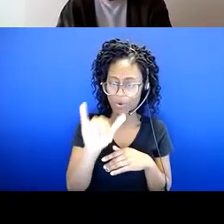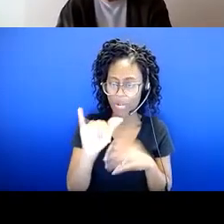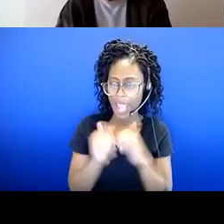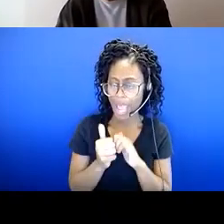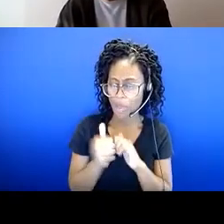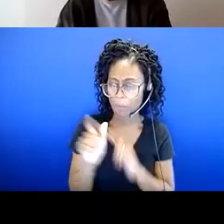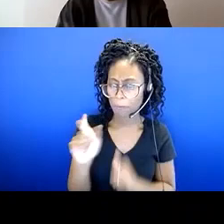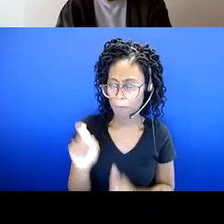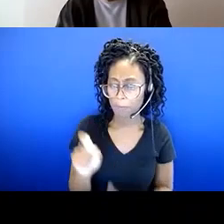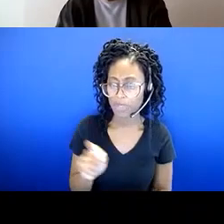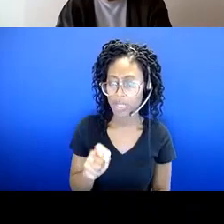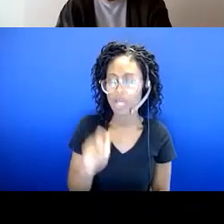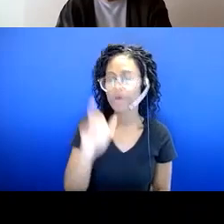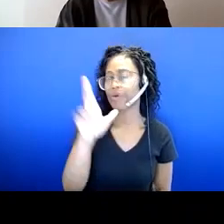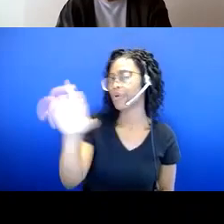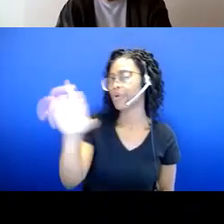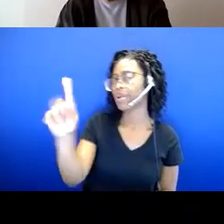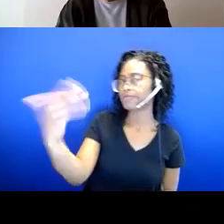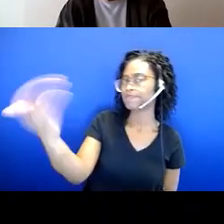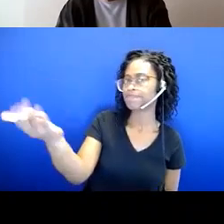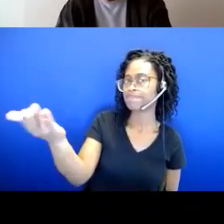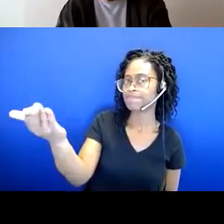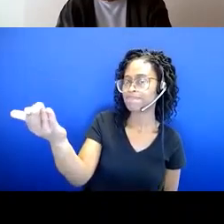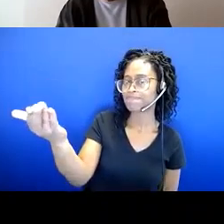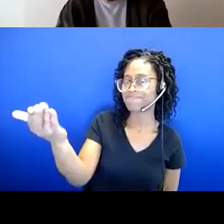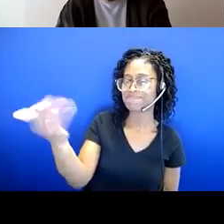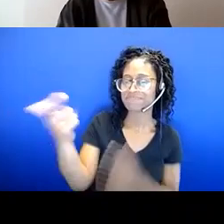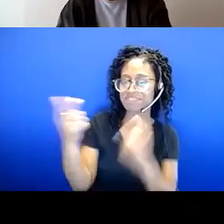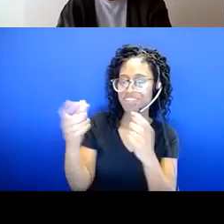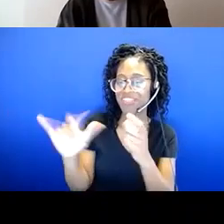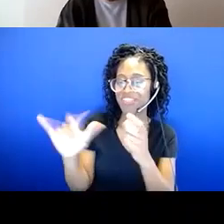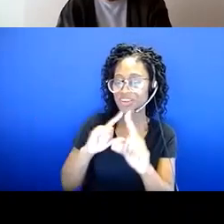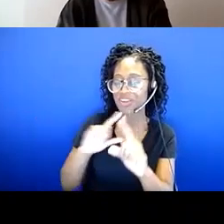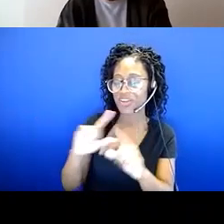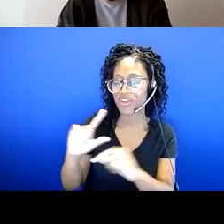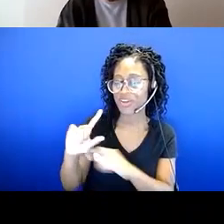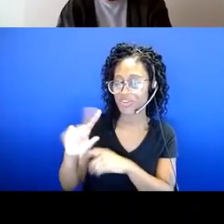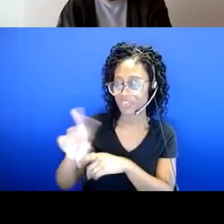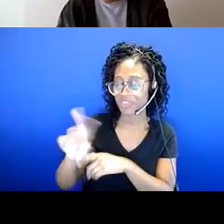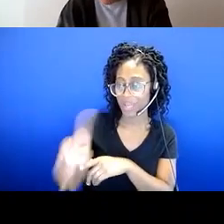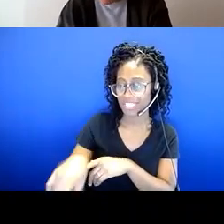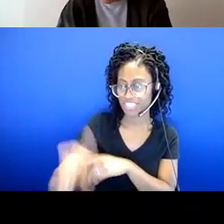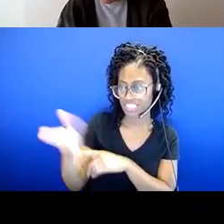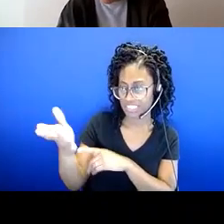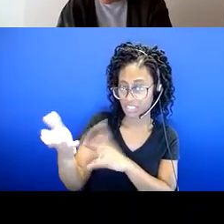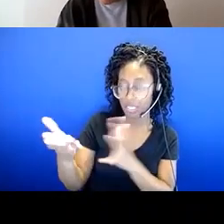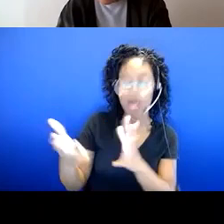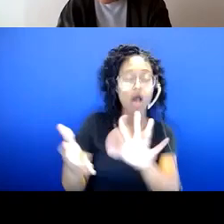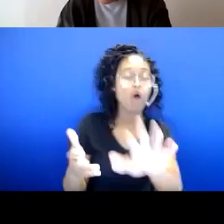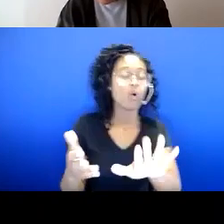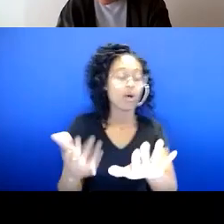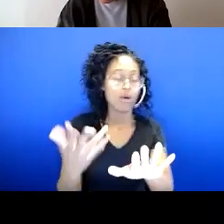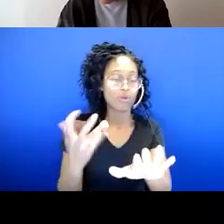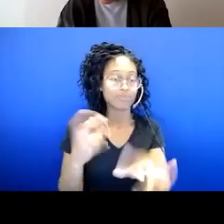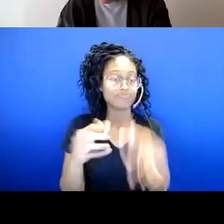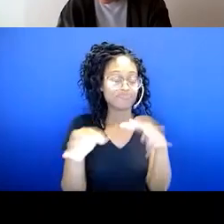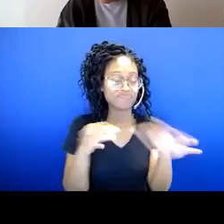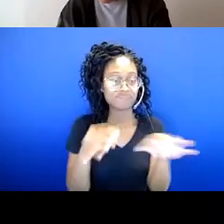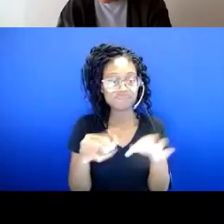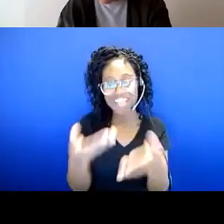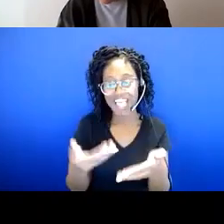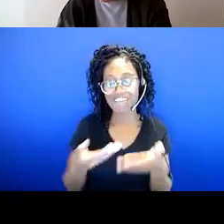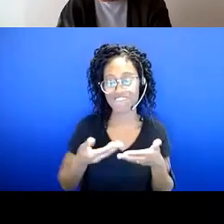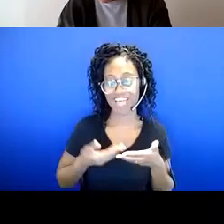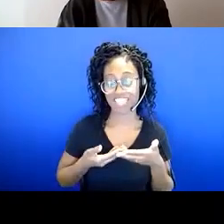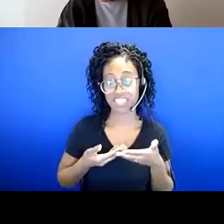I'm going to have Rick handle that, but I want to say that the invites, and some of you,